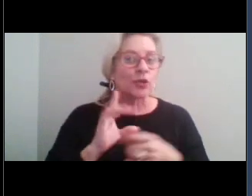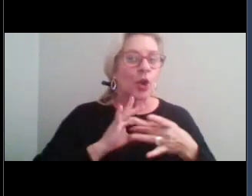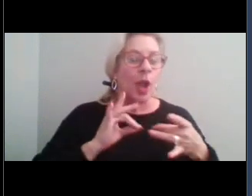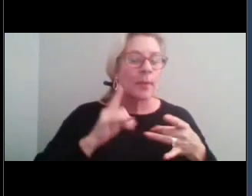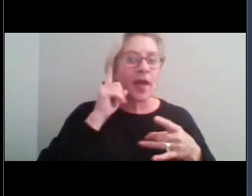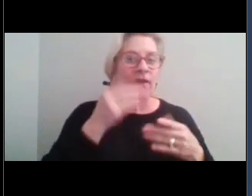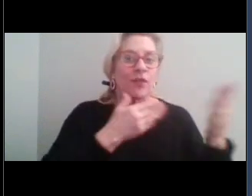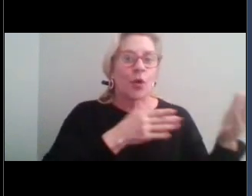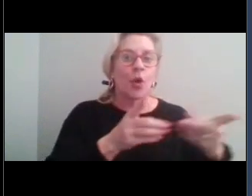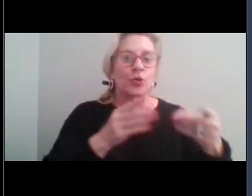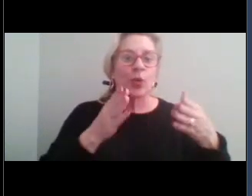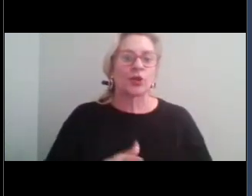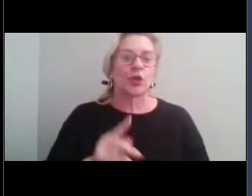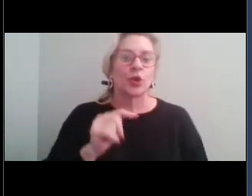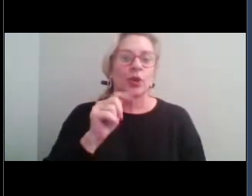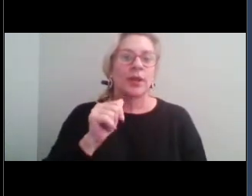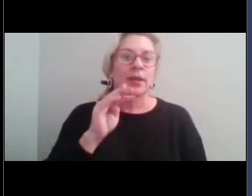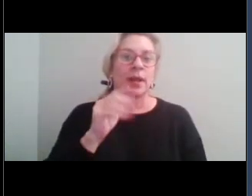Tavares?